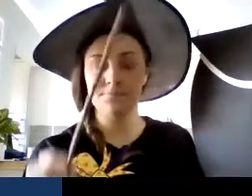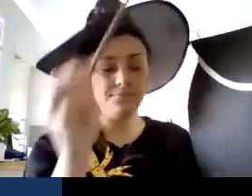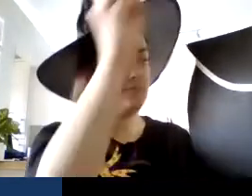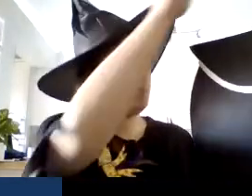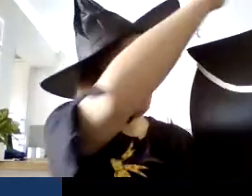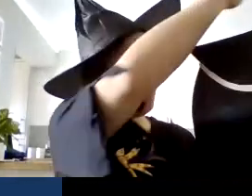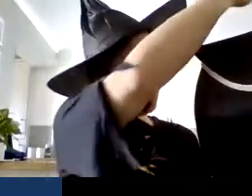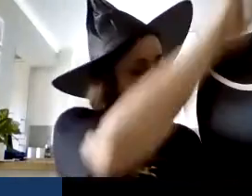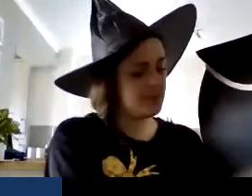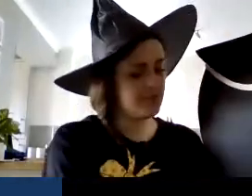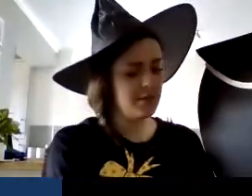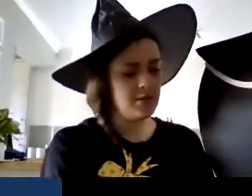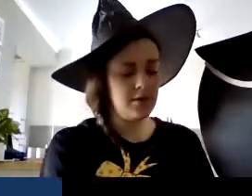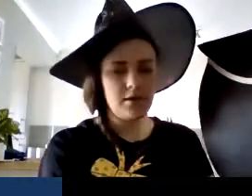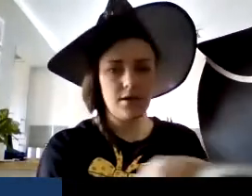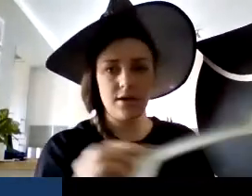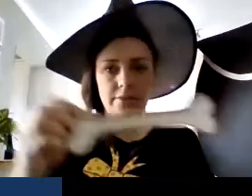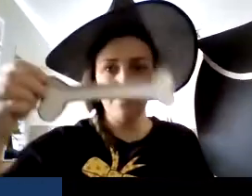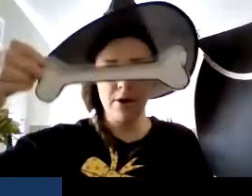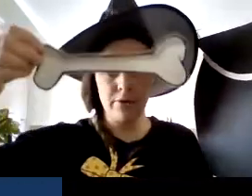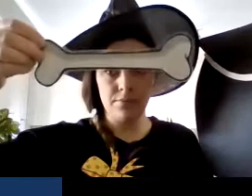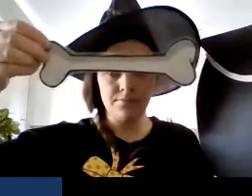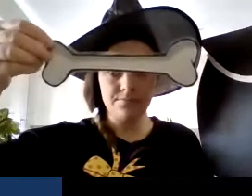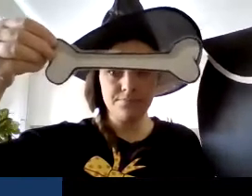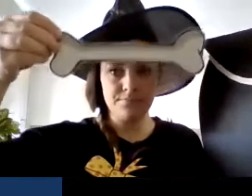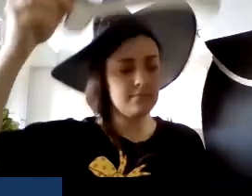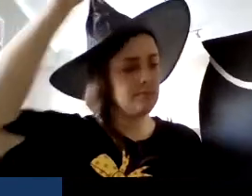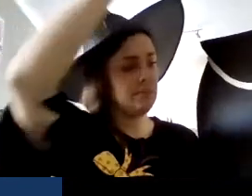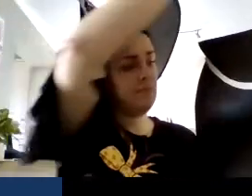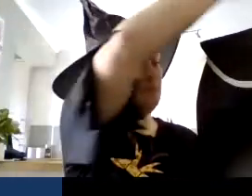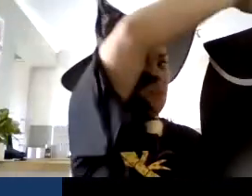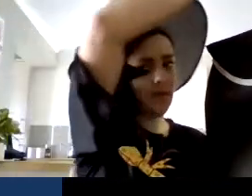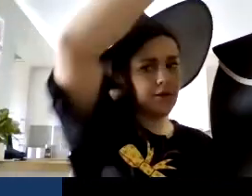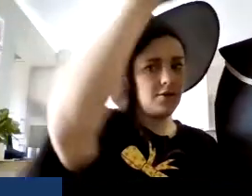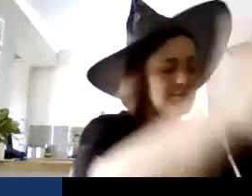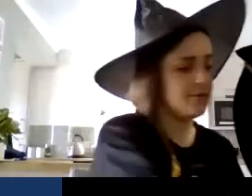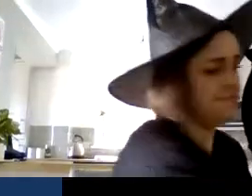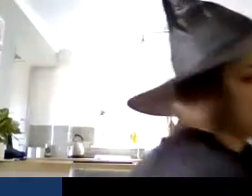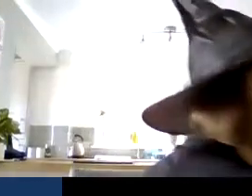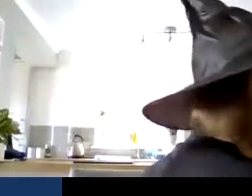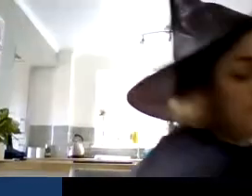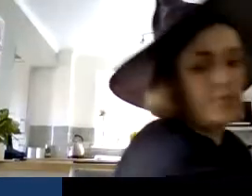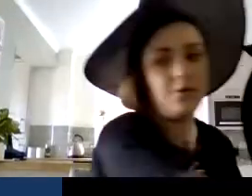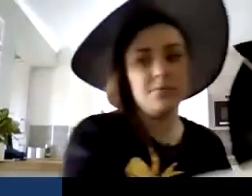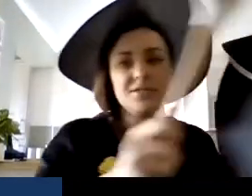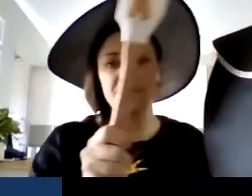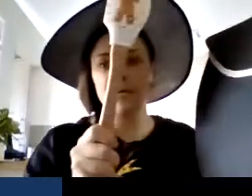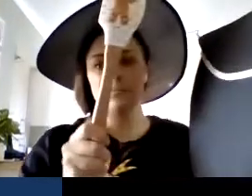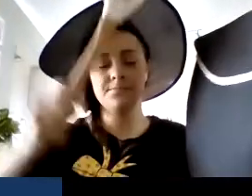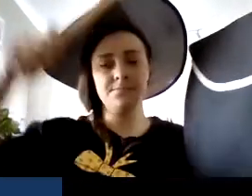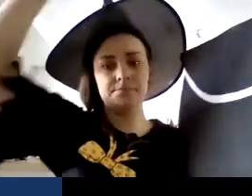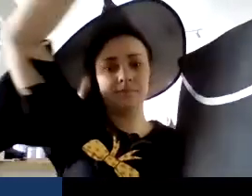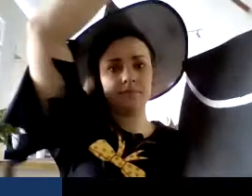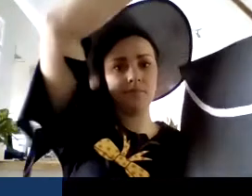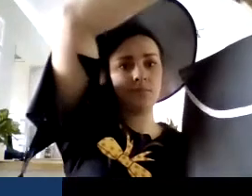twig, in it goes. The bone, in it goes. My